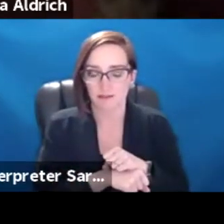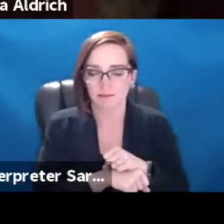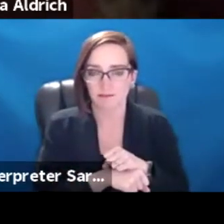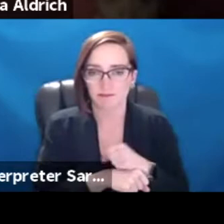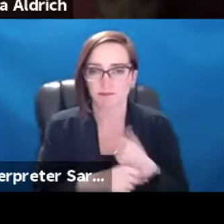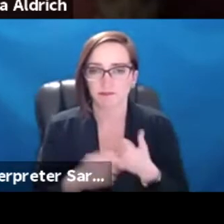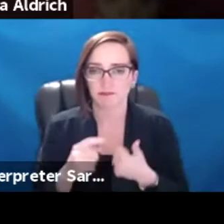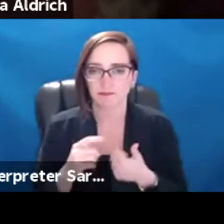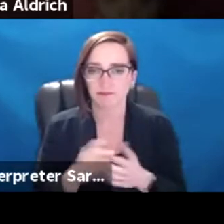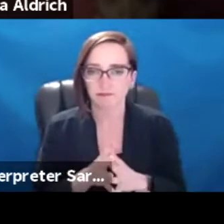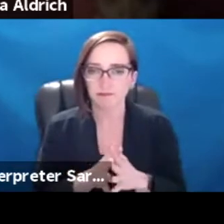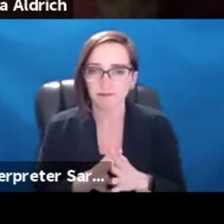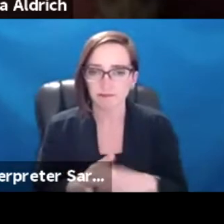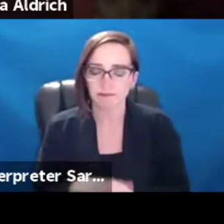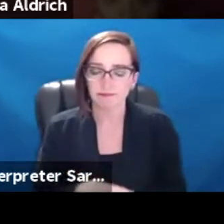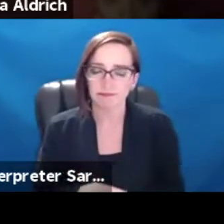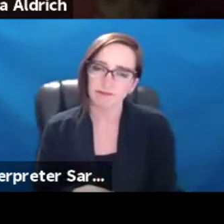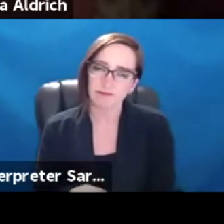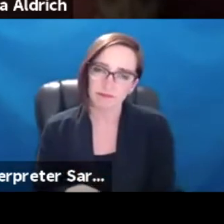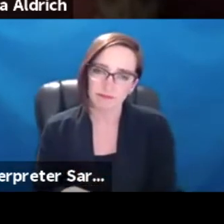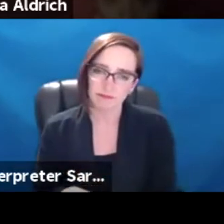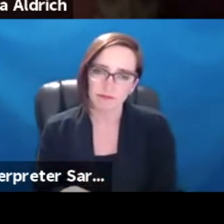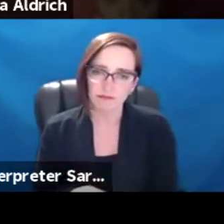I'm grieving